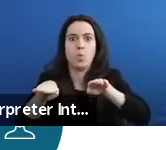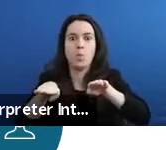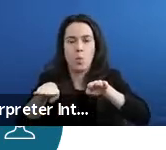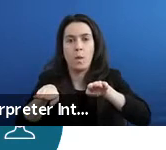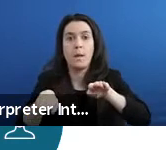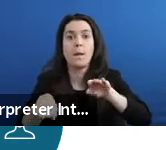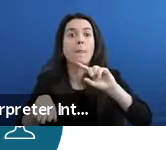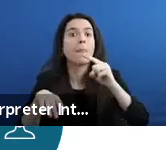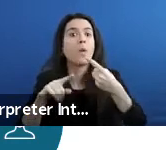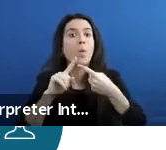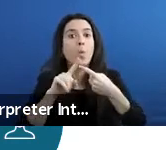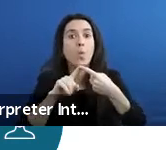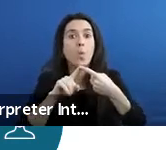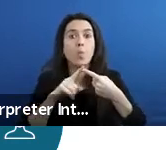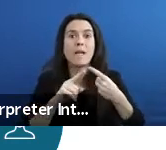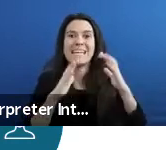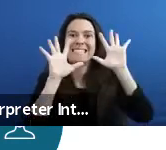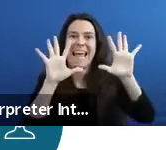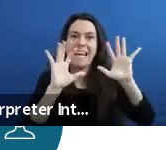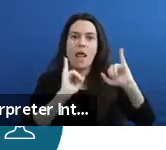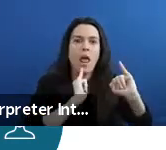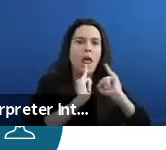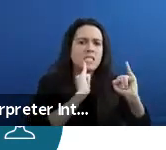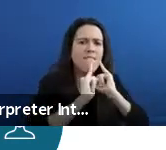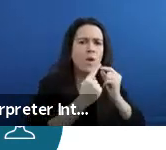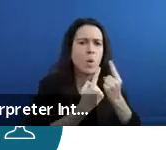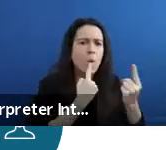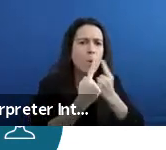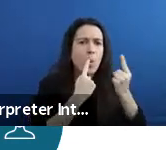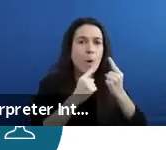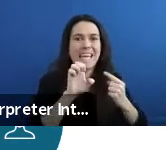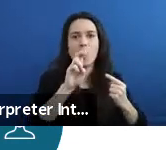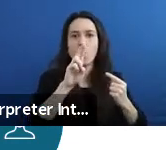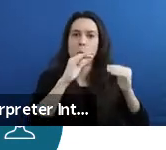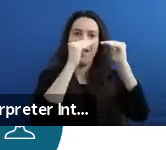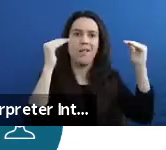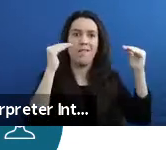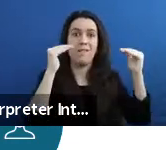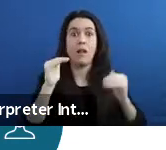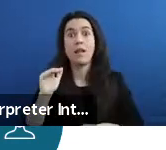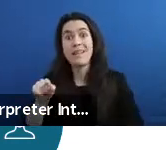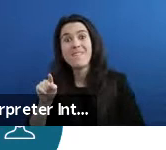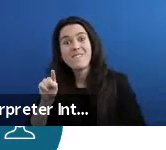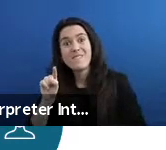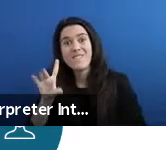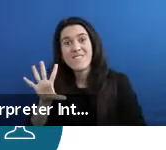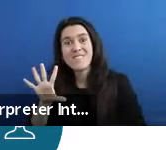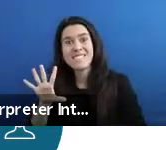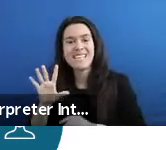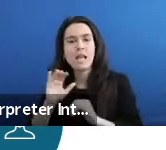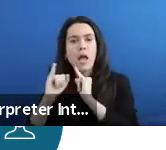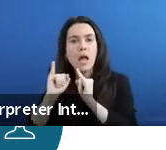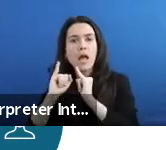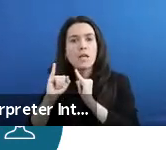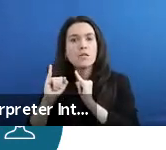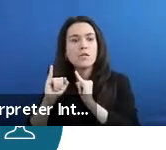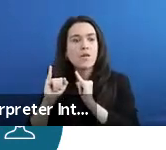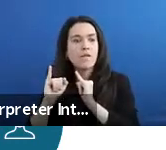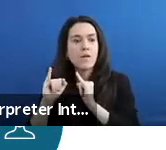10 interviews at EU level and 50 interviews at national level. And these 50 interviews will